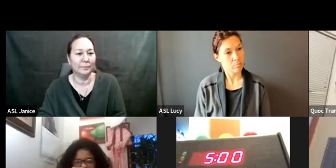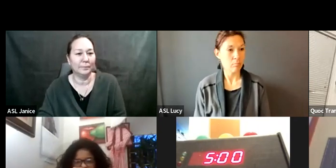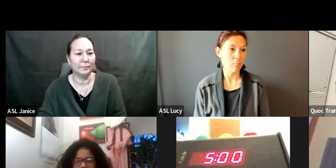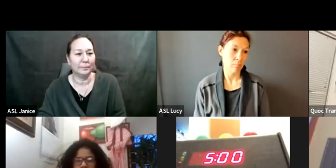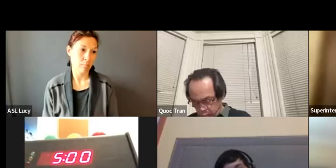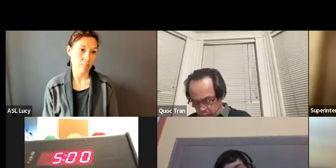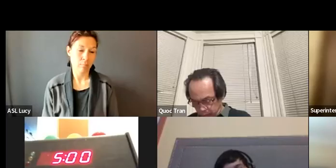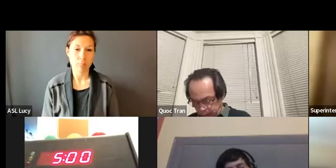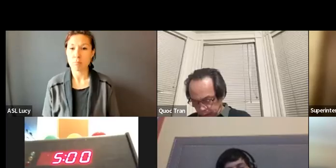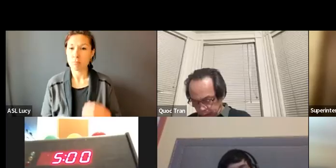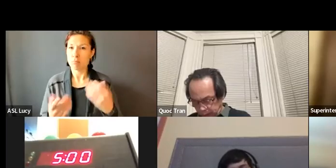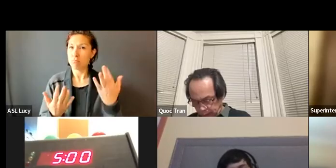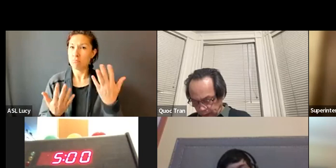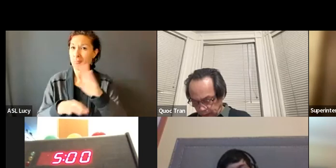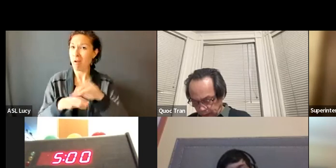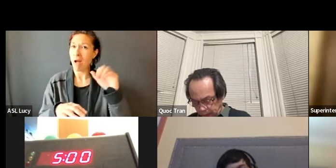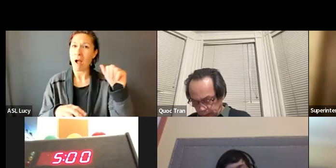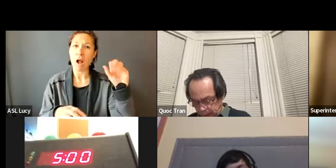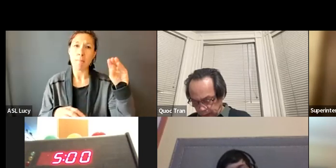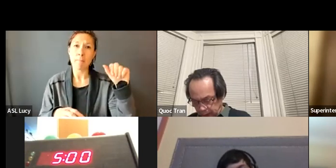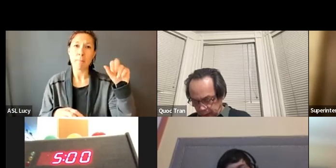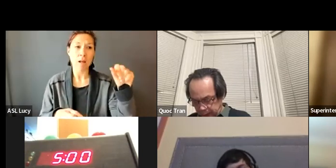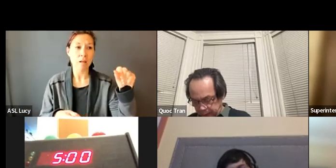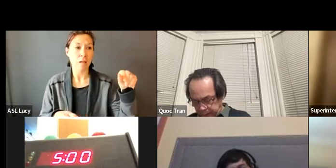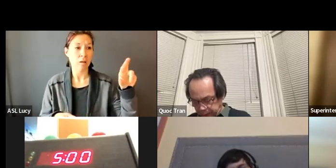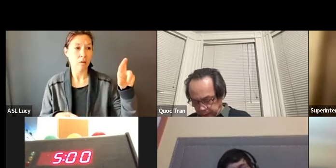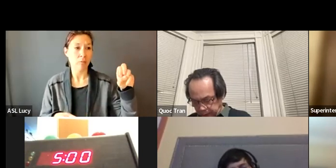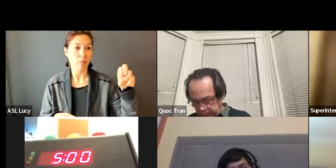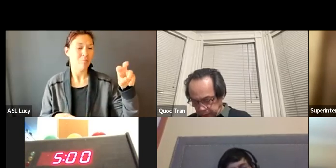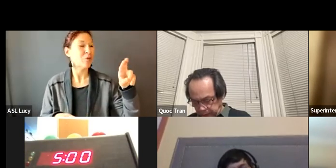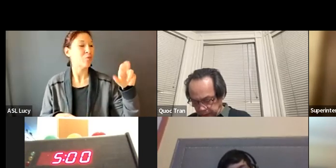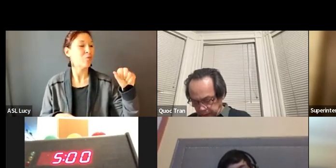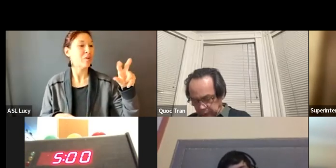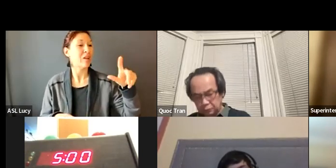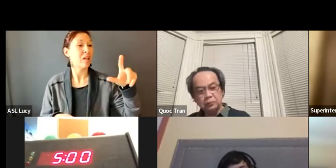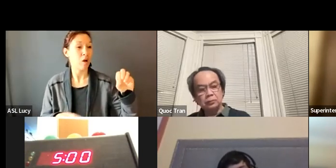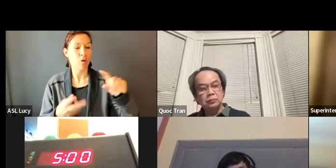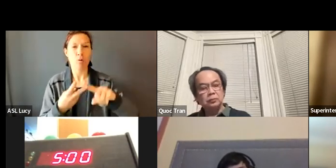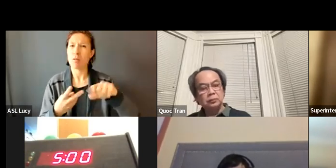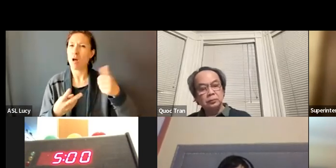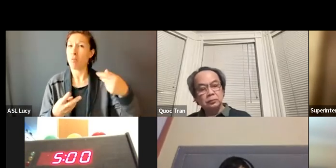a mother or Paulina Ortiz por favor